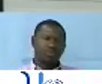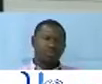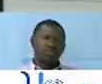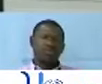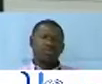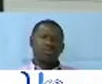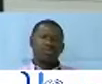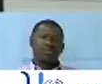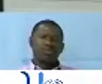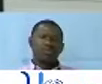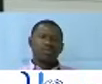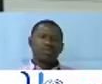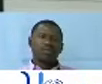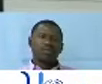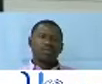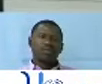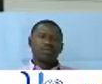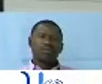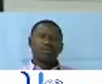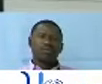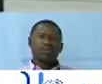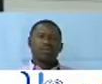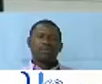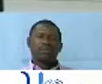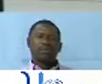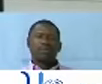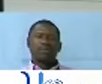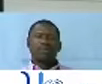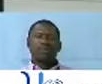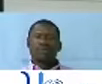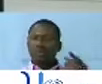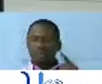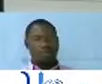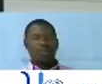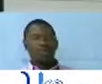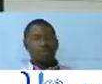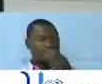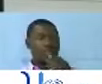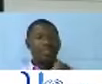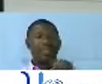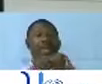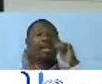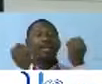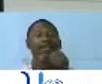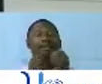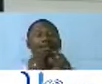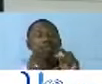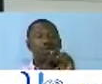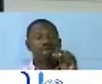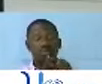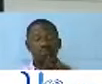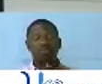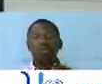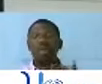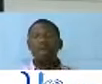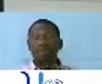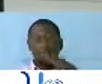no, you know, they call them directive. It was a directive. Ndom lañ digal lañ ko daan waxe. No legal